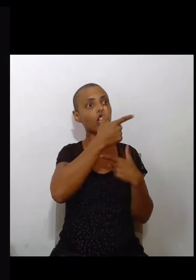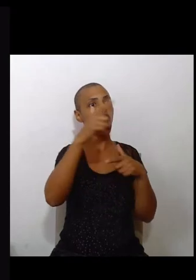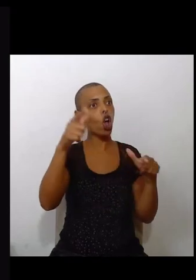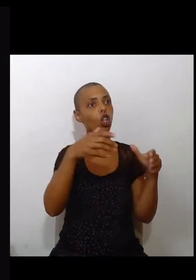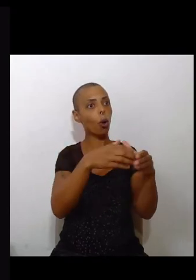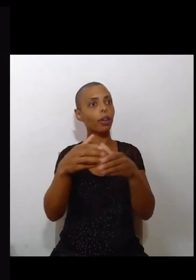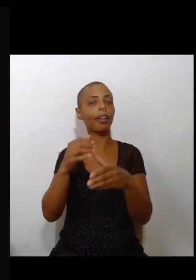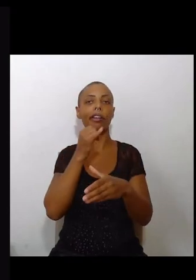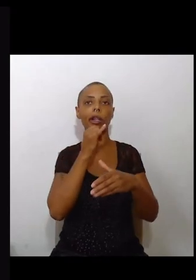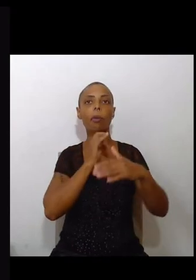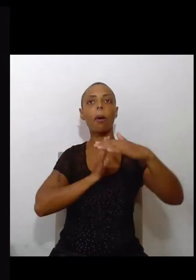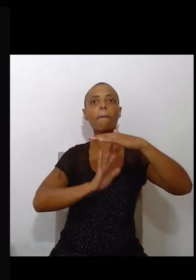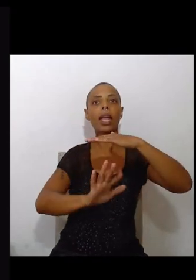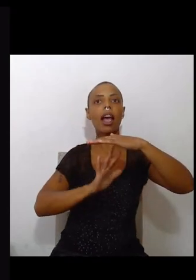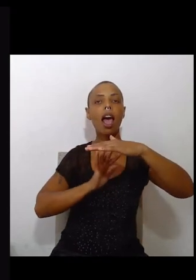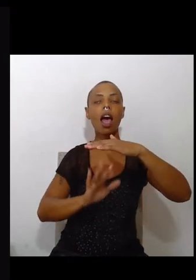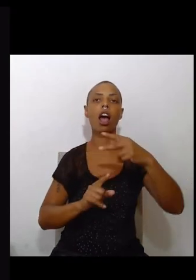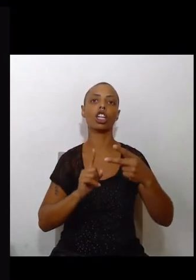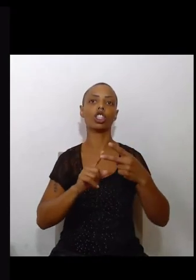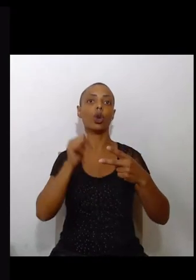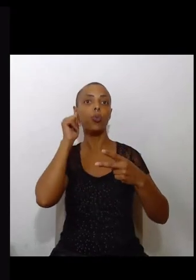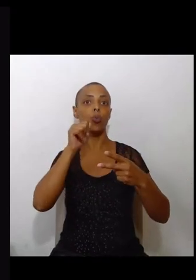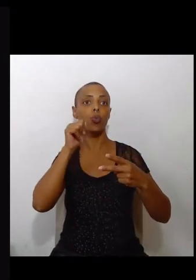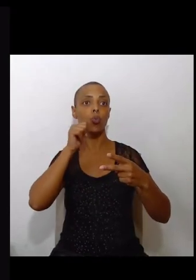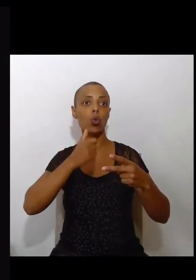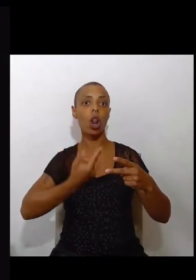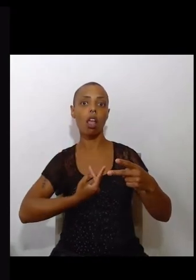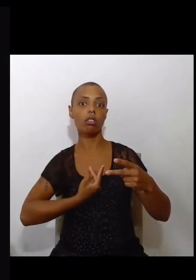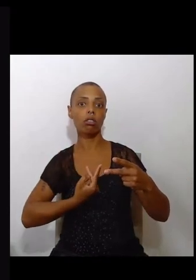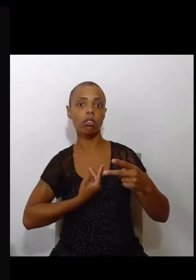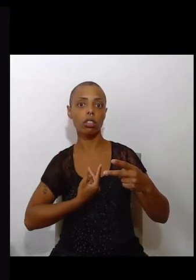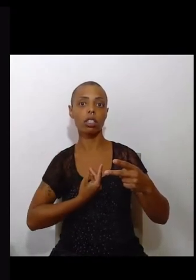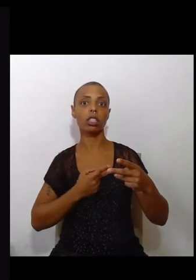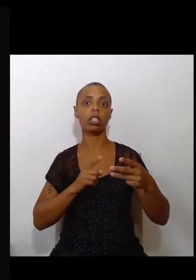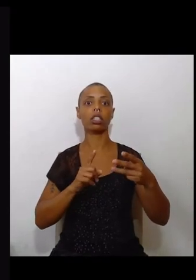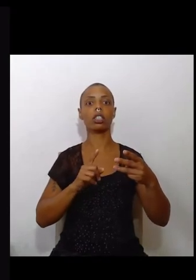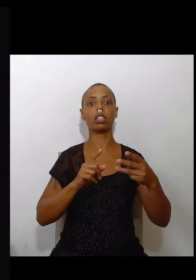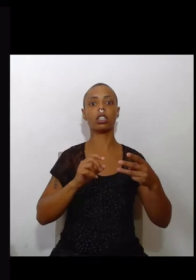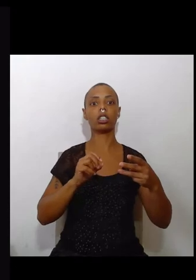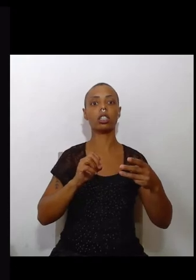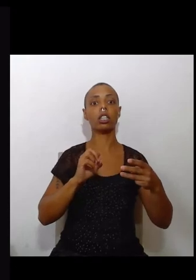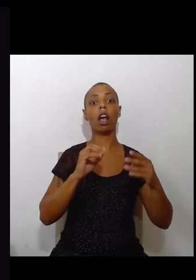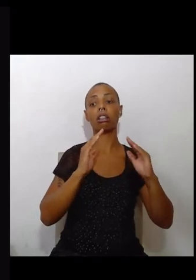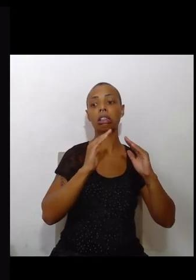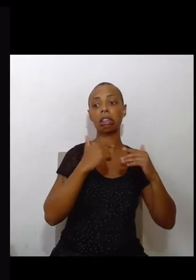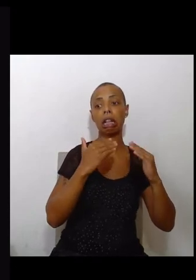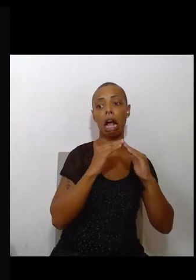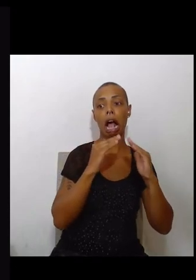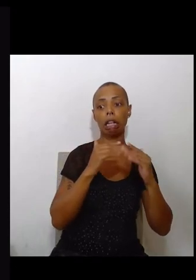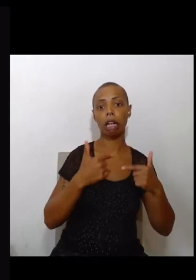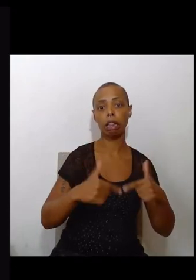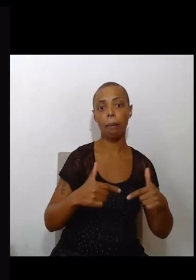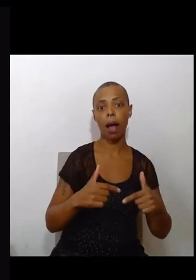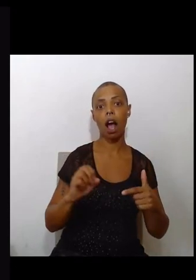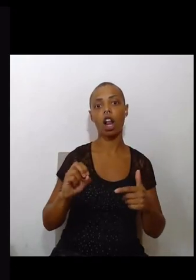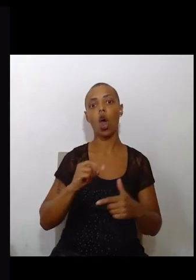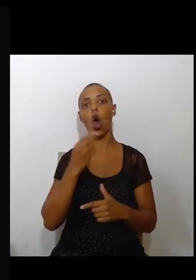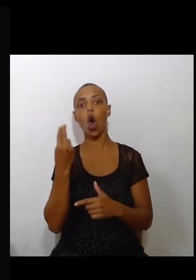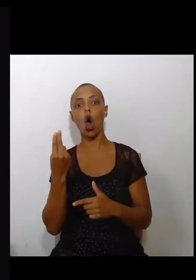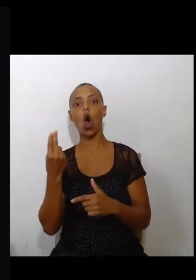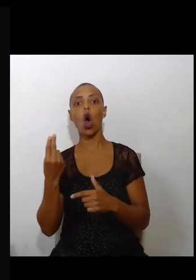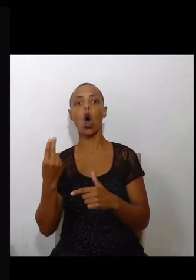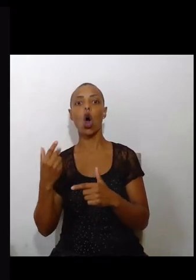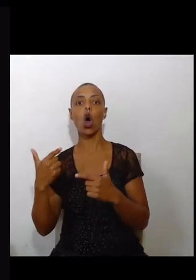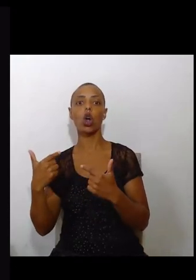domestic workers or sex workers um children and a largely of course in a public